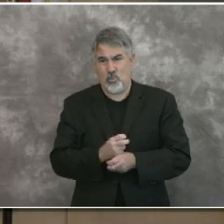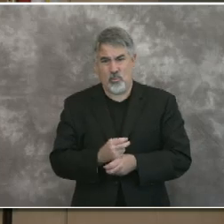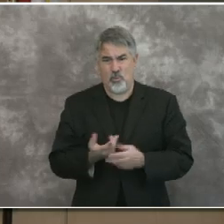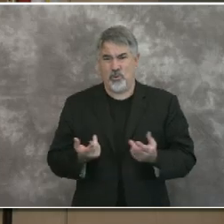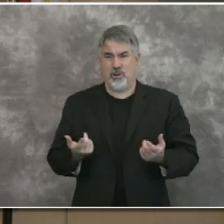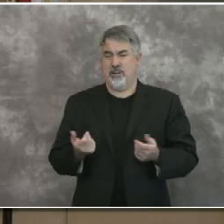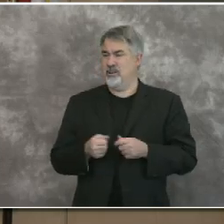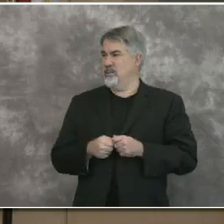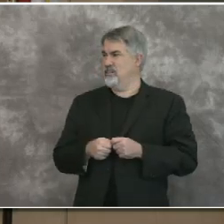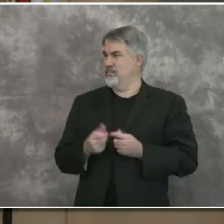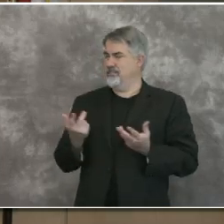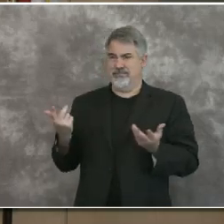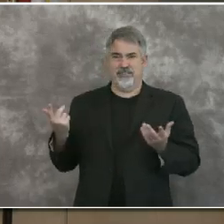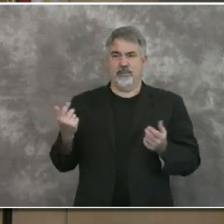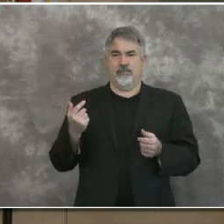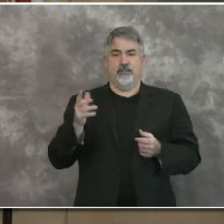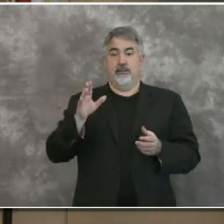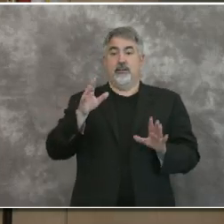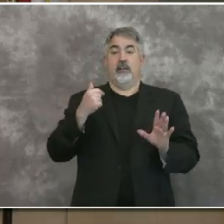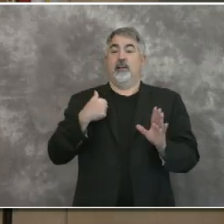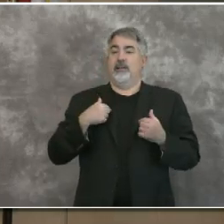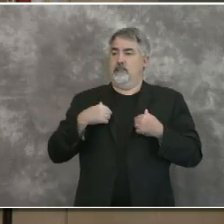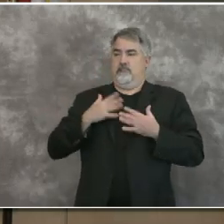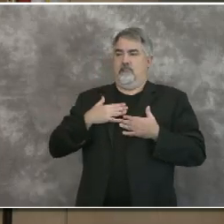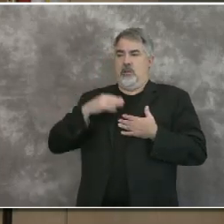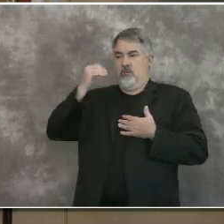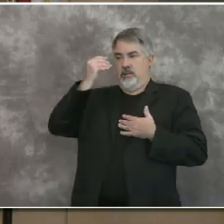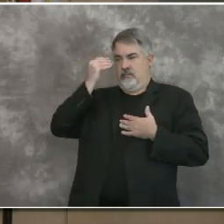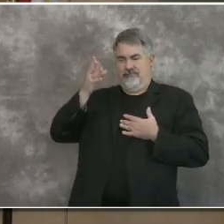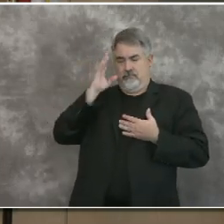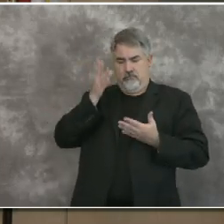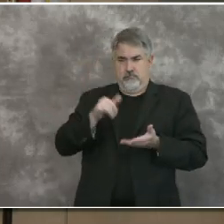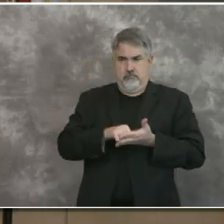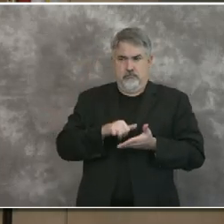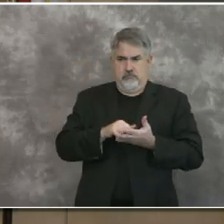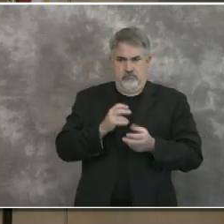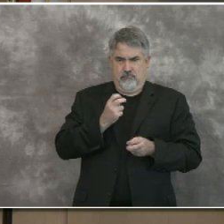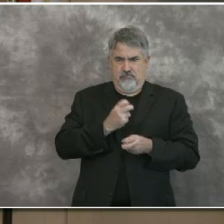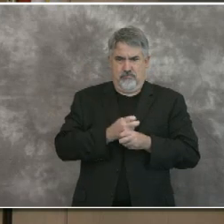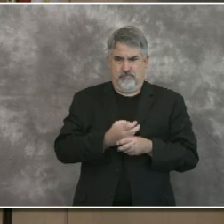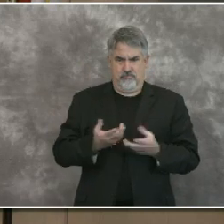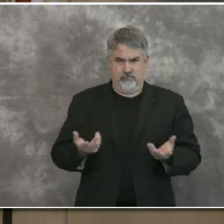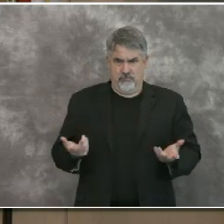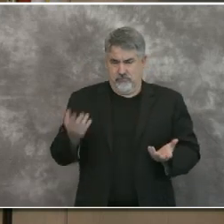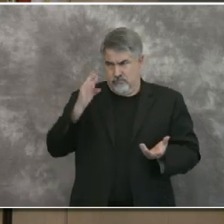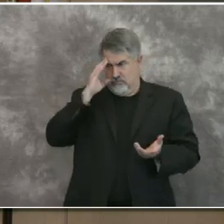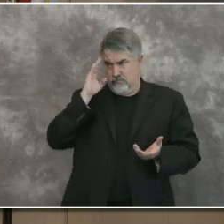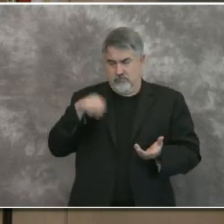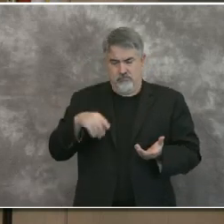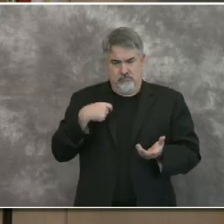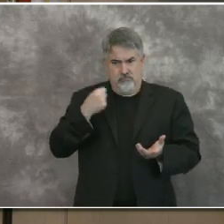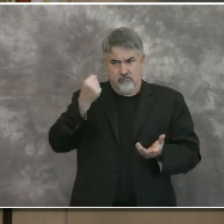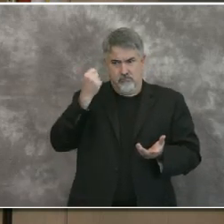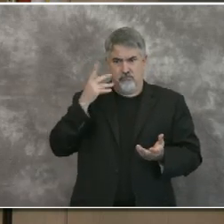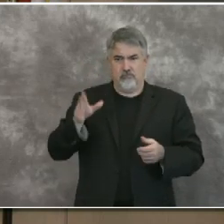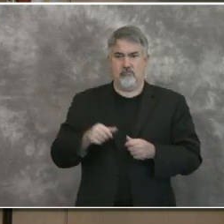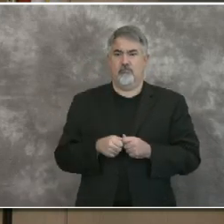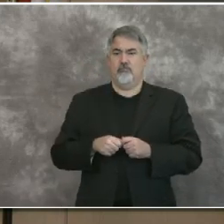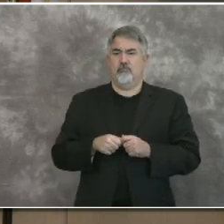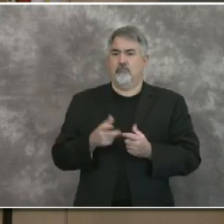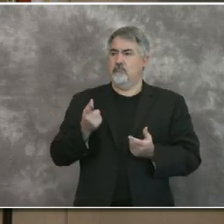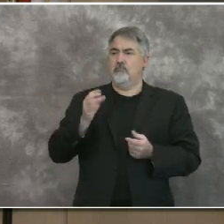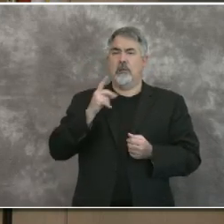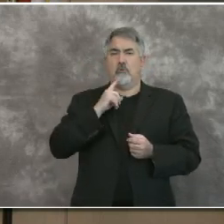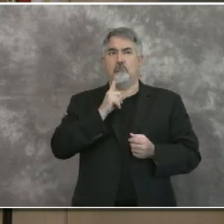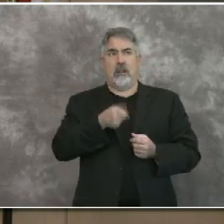In my opinion, and I'll just speak for myself, I think that's an unrealistic standard that any large urban county probably